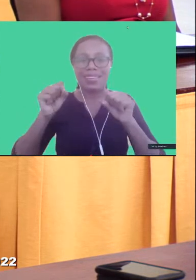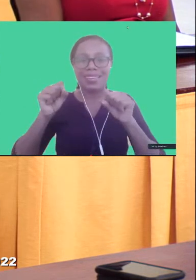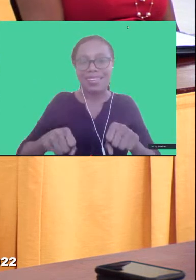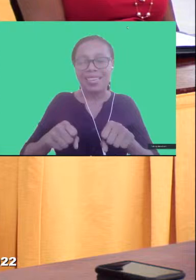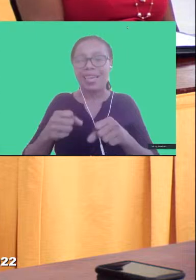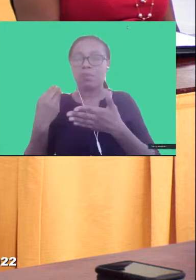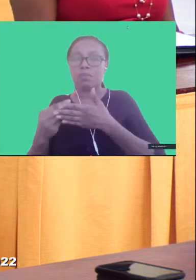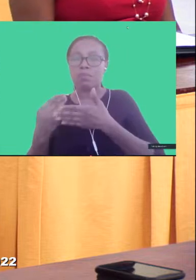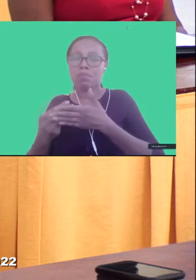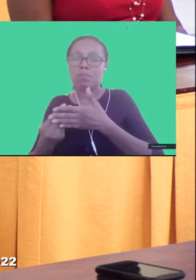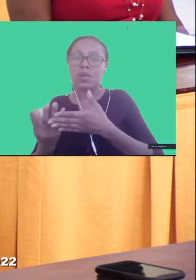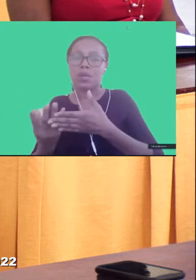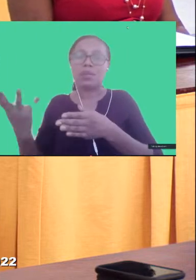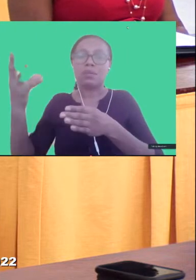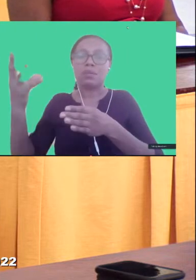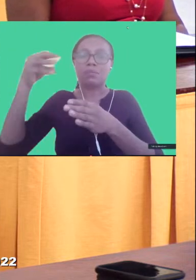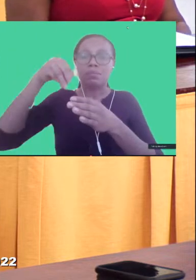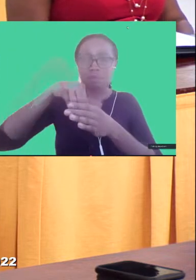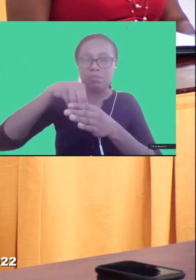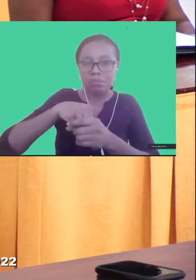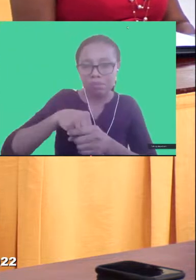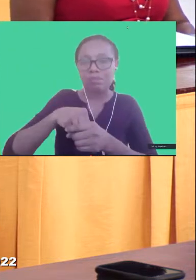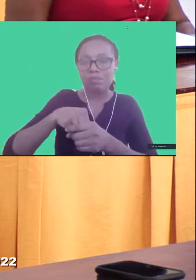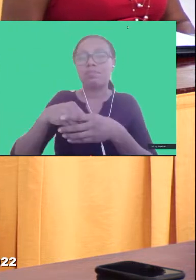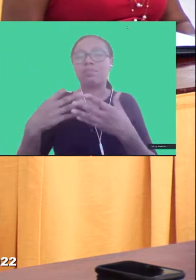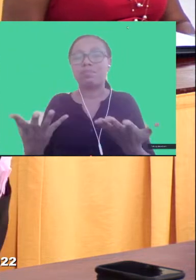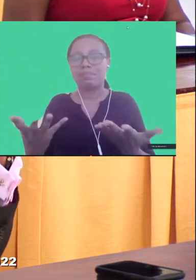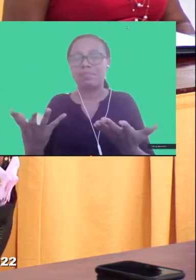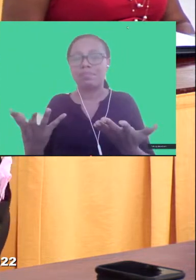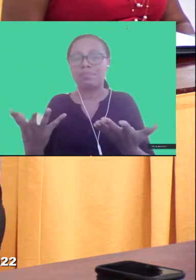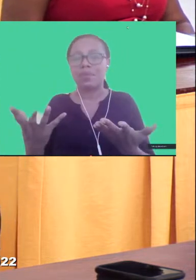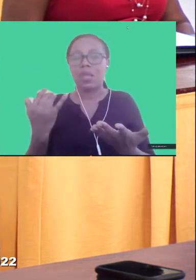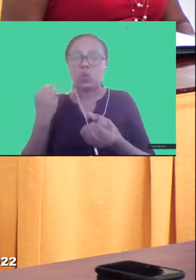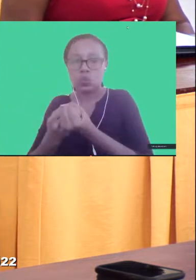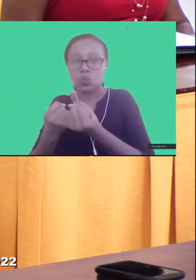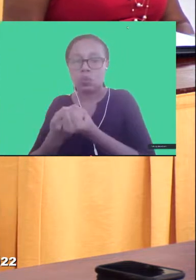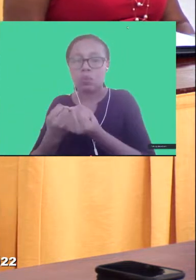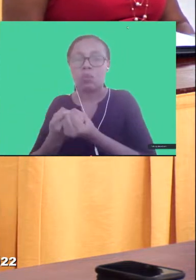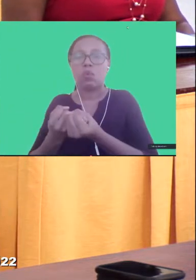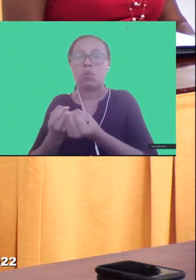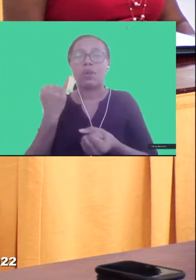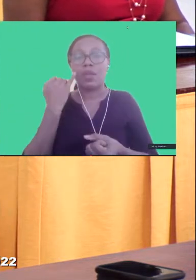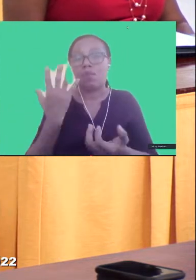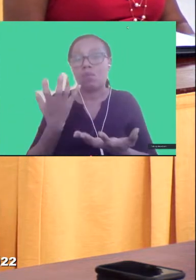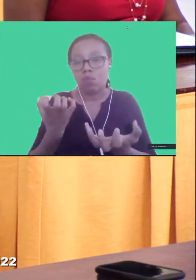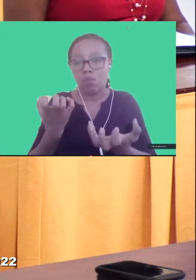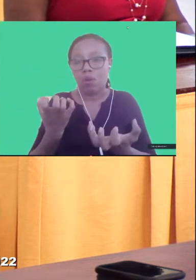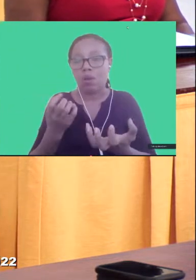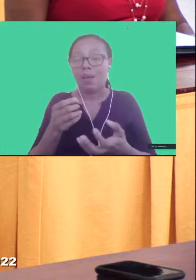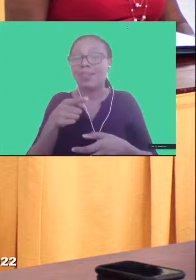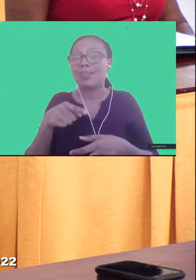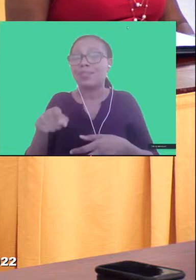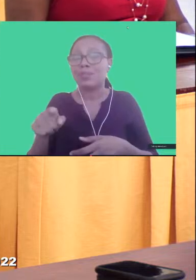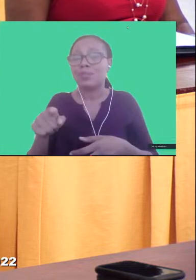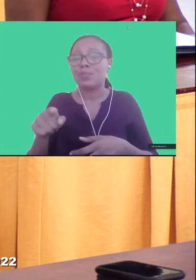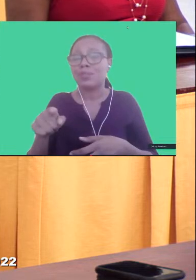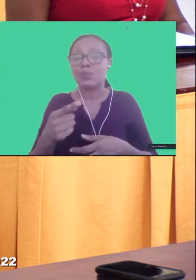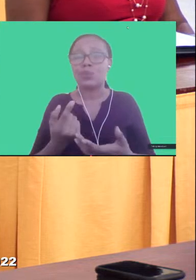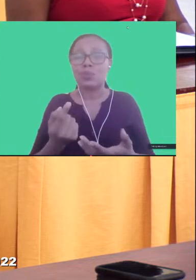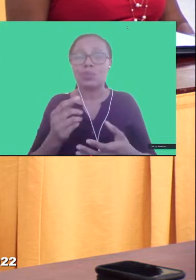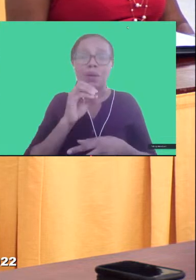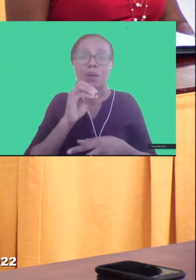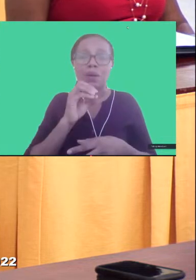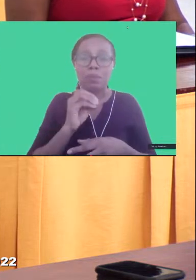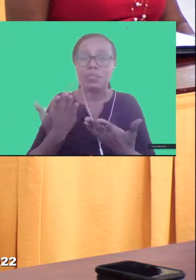for those persons or those entities which have an interest in the seismic data